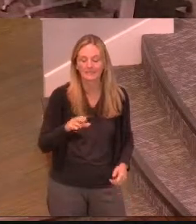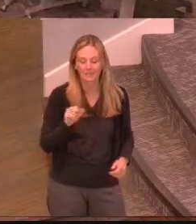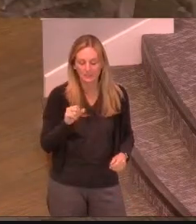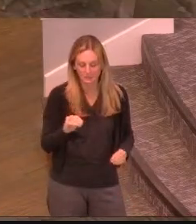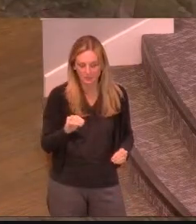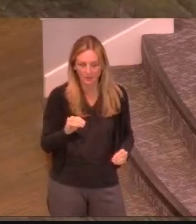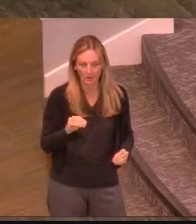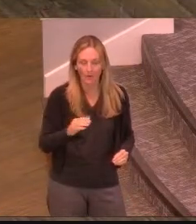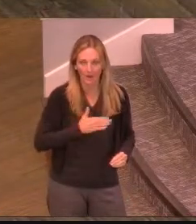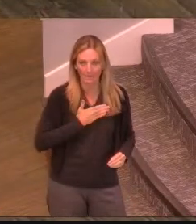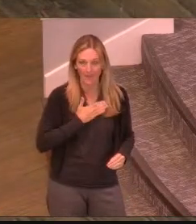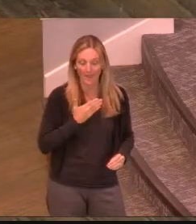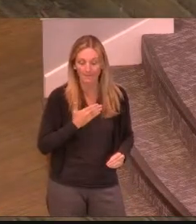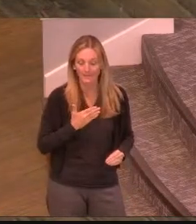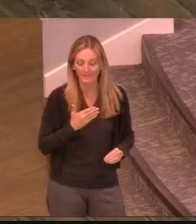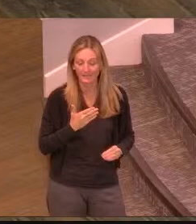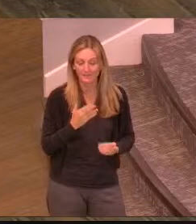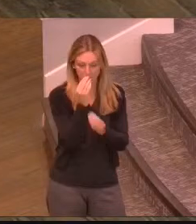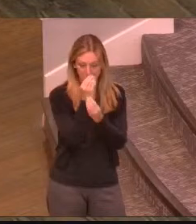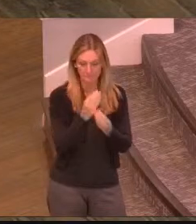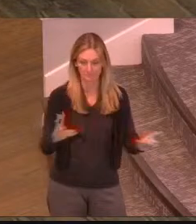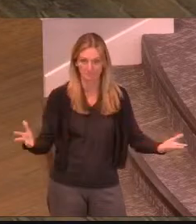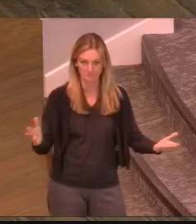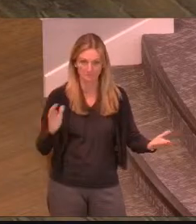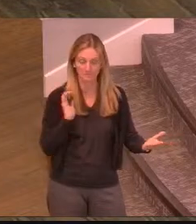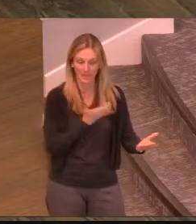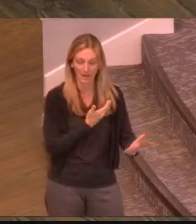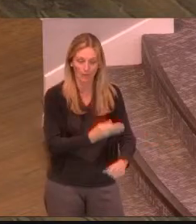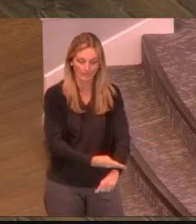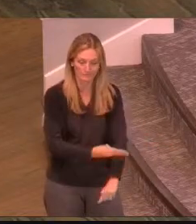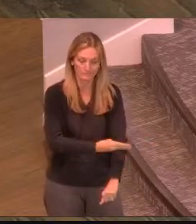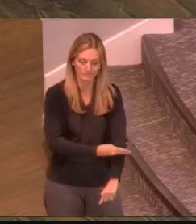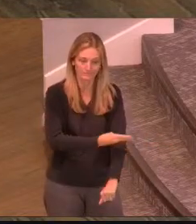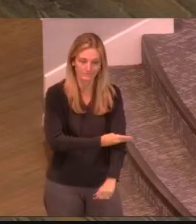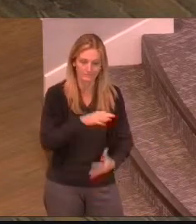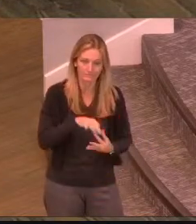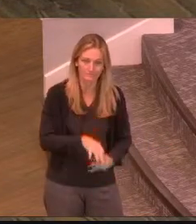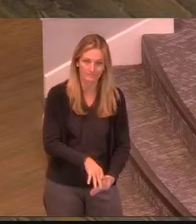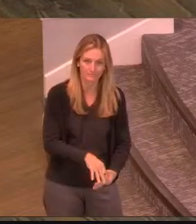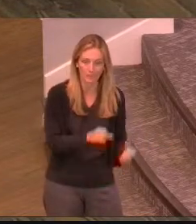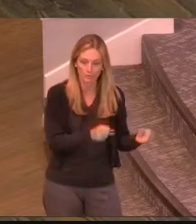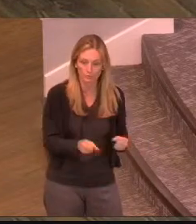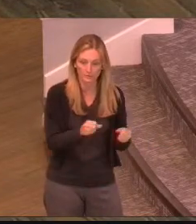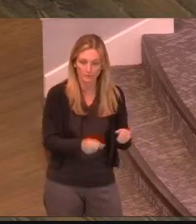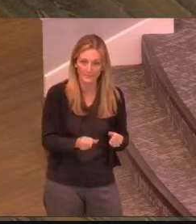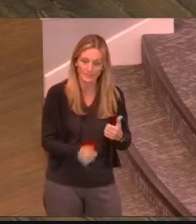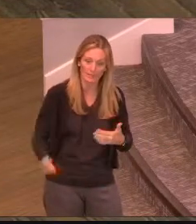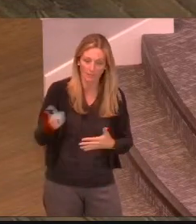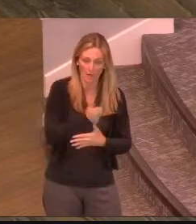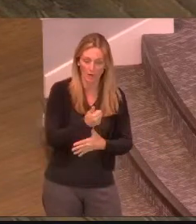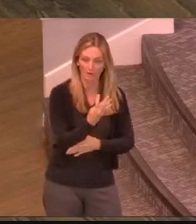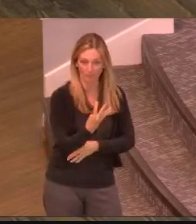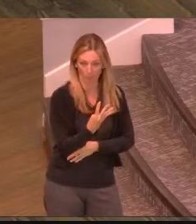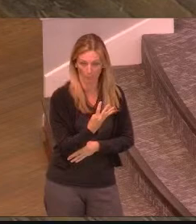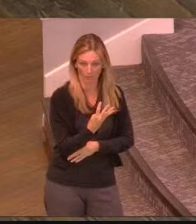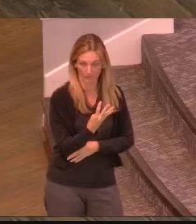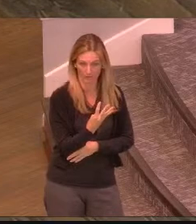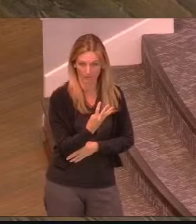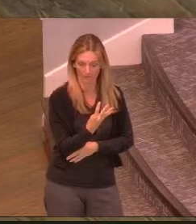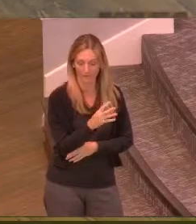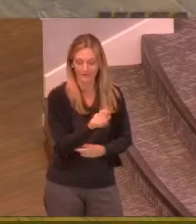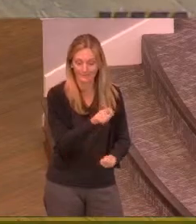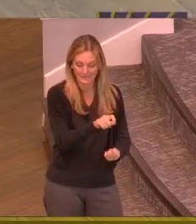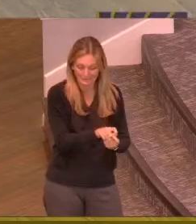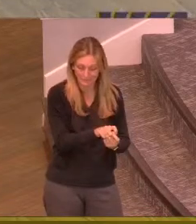and share with you the progress that we're making around Strategic Priority 4, and specifically